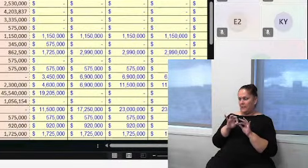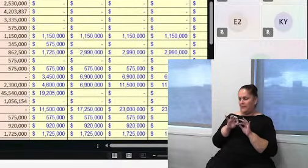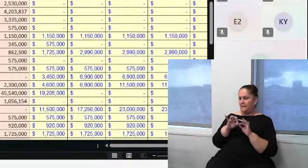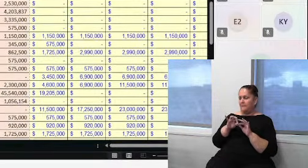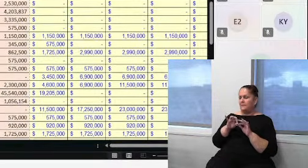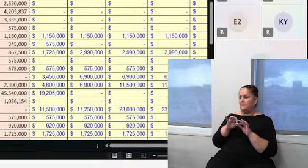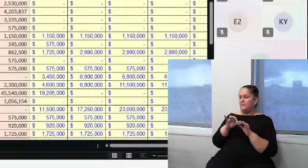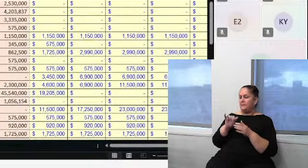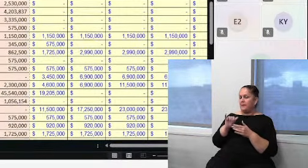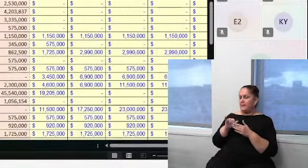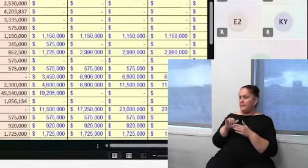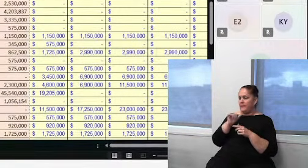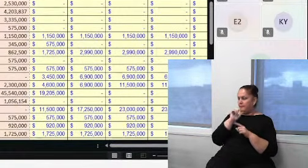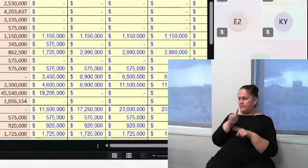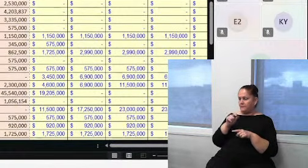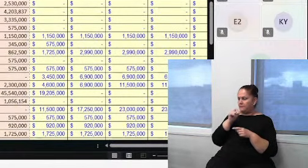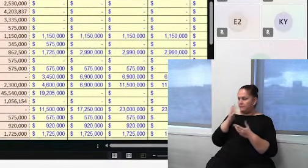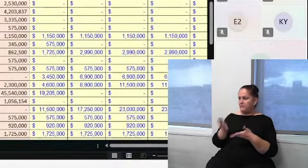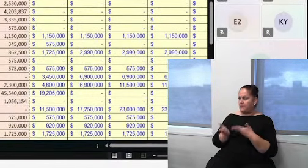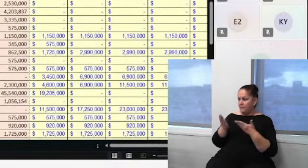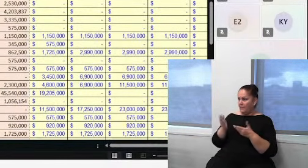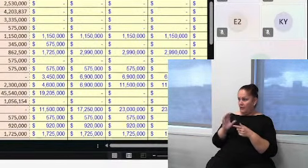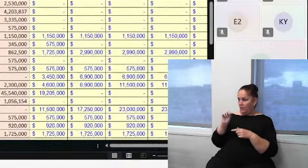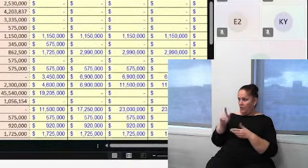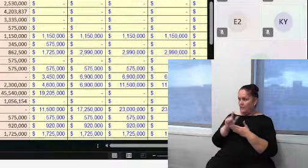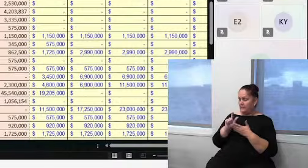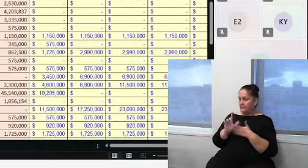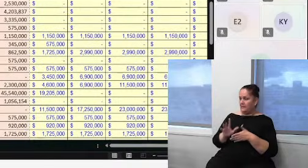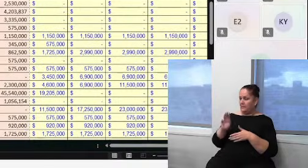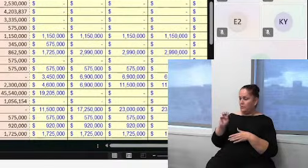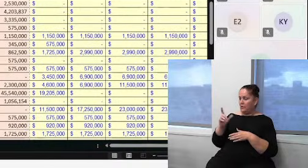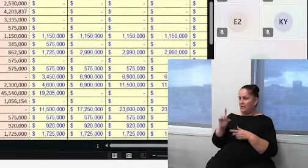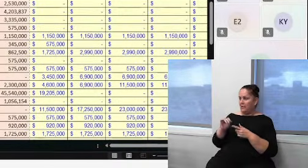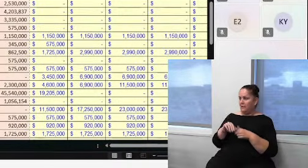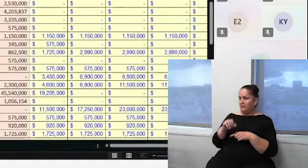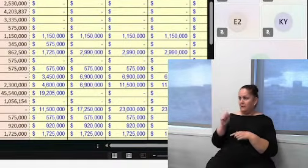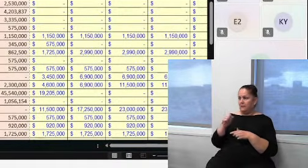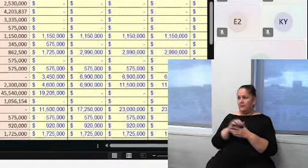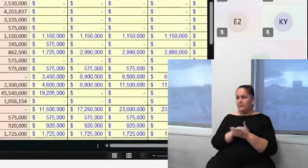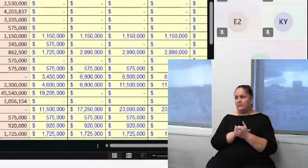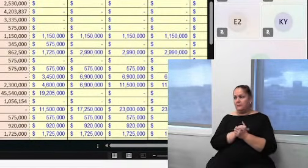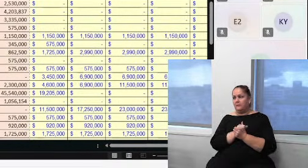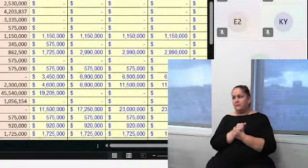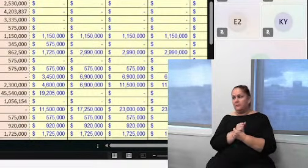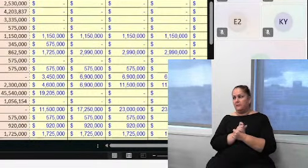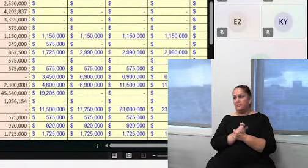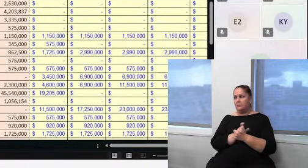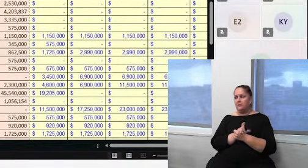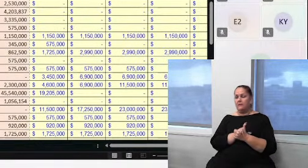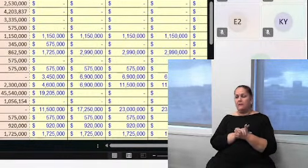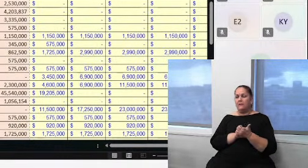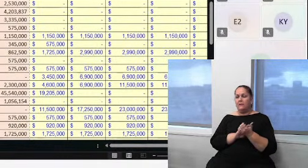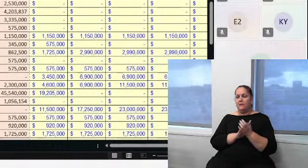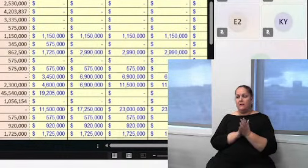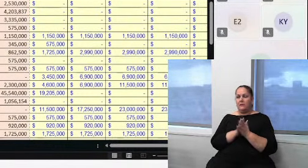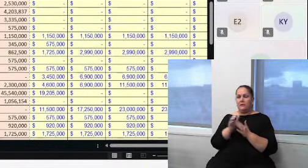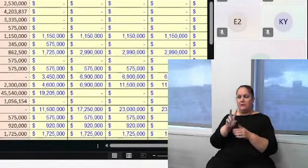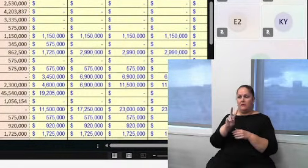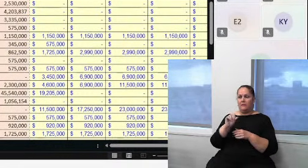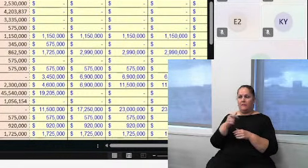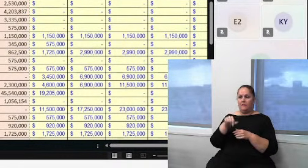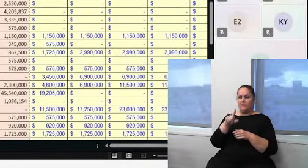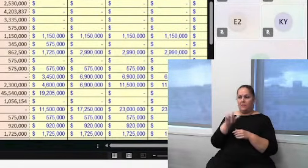to be important. And that's a request, not an order. Okay, Ms. Mercado? I guess out loud? Yes, thank you. All right, is that it,